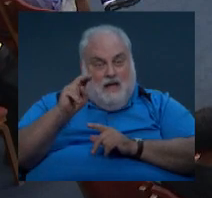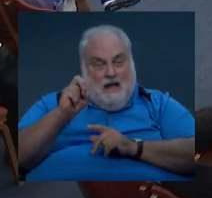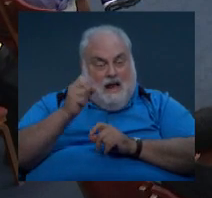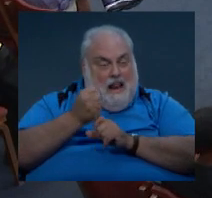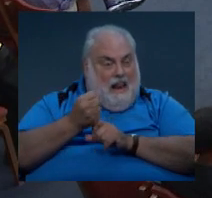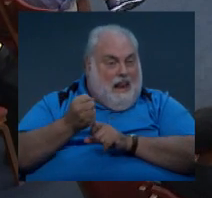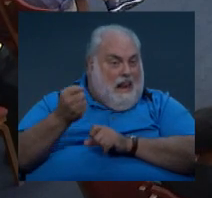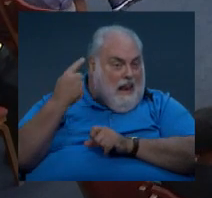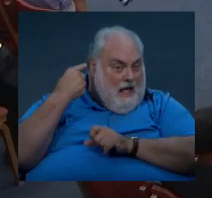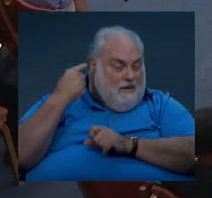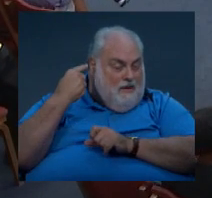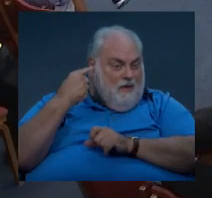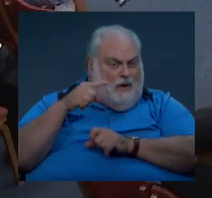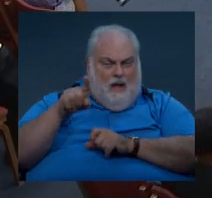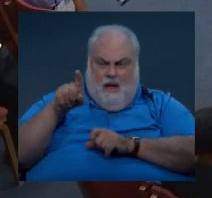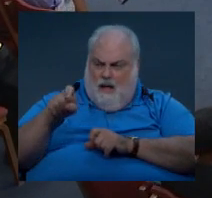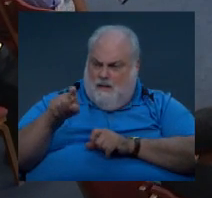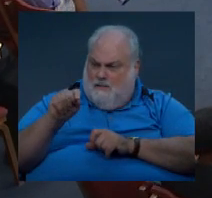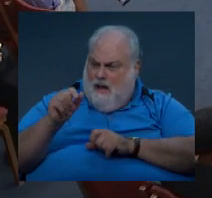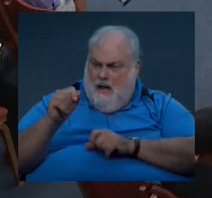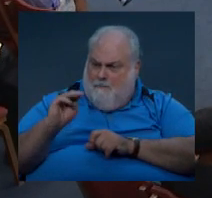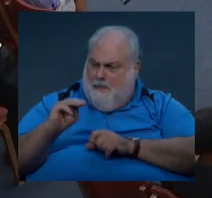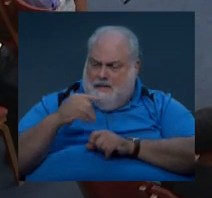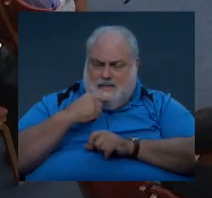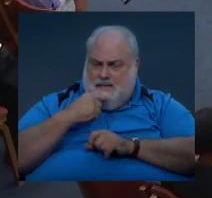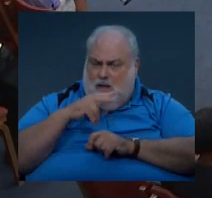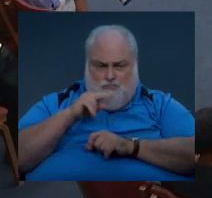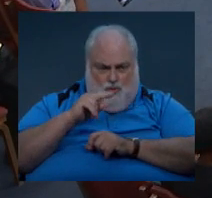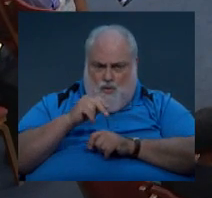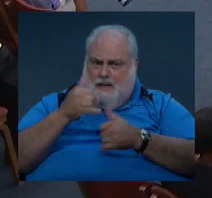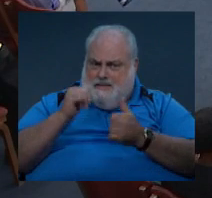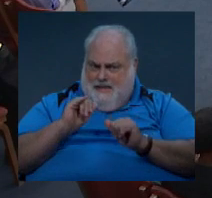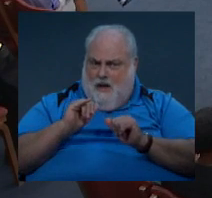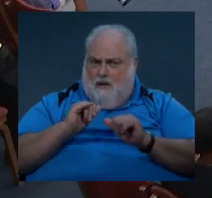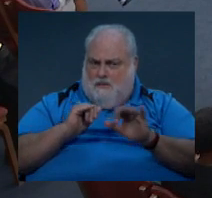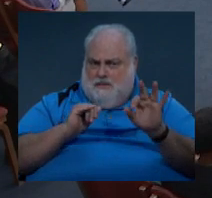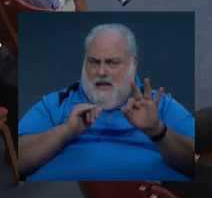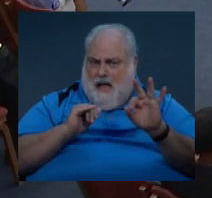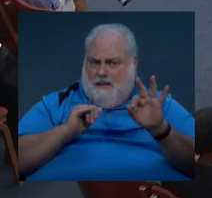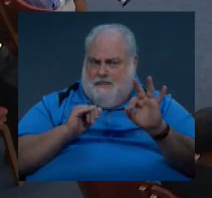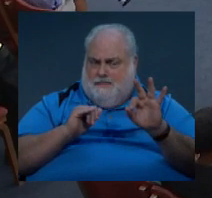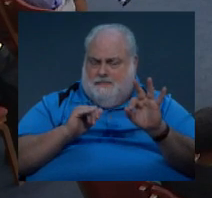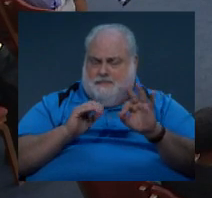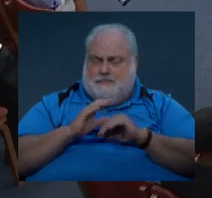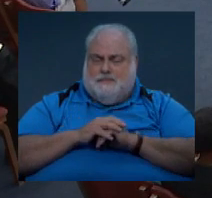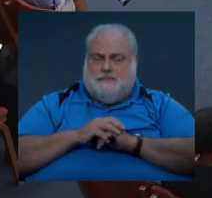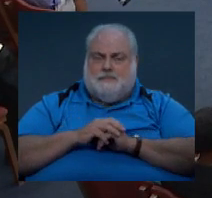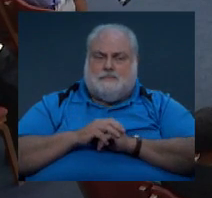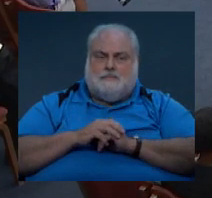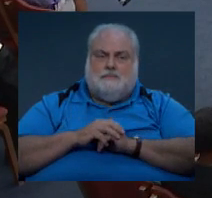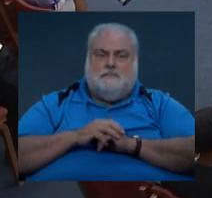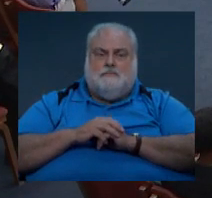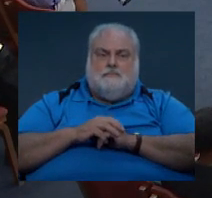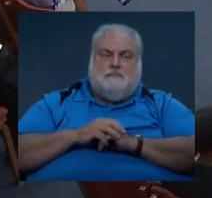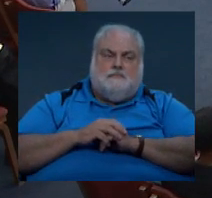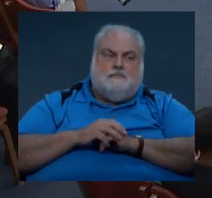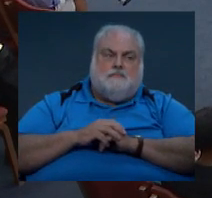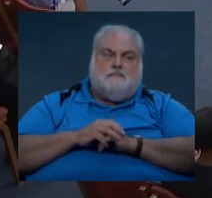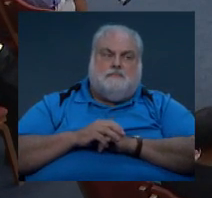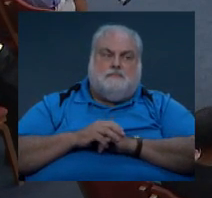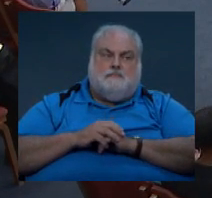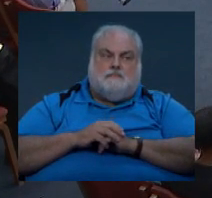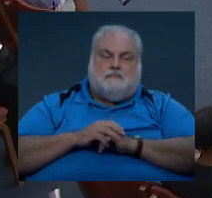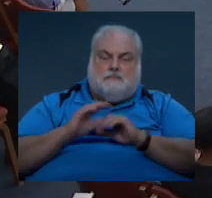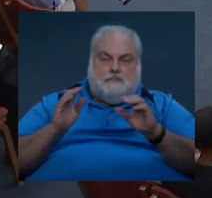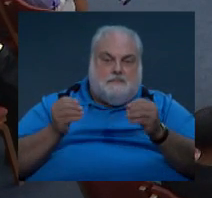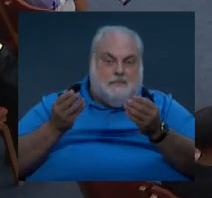I think when I asked Tom a question about it, he said no, it was still at nine members. So that gives hopefully a little